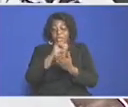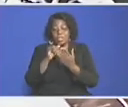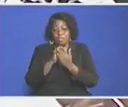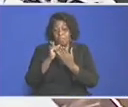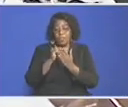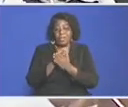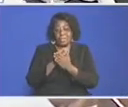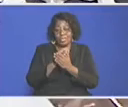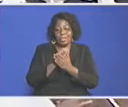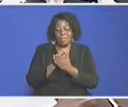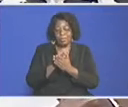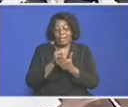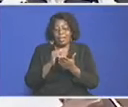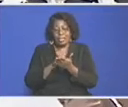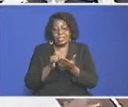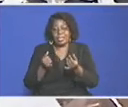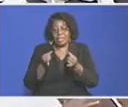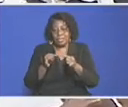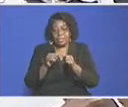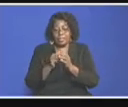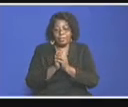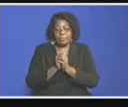investigating the tragic incident.